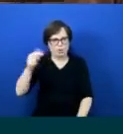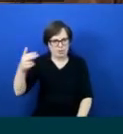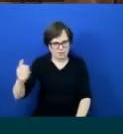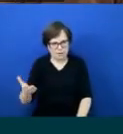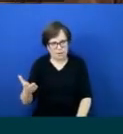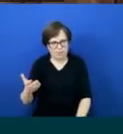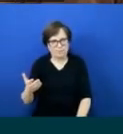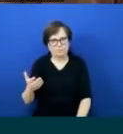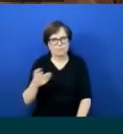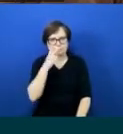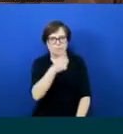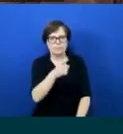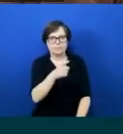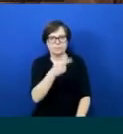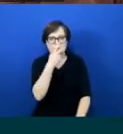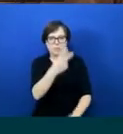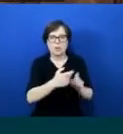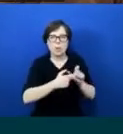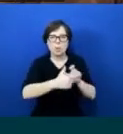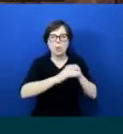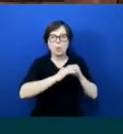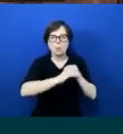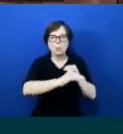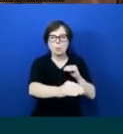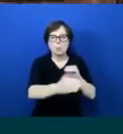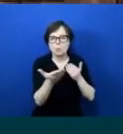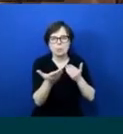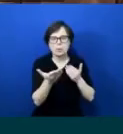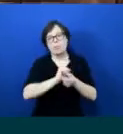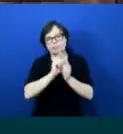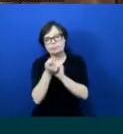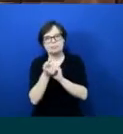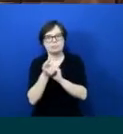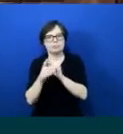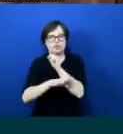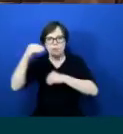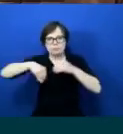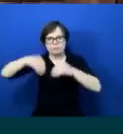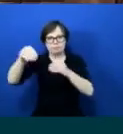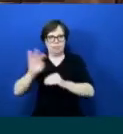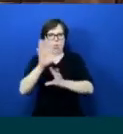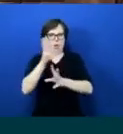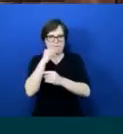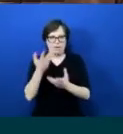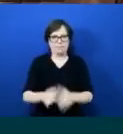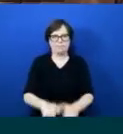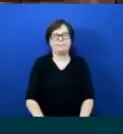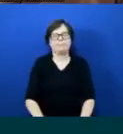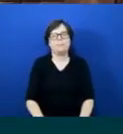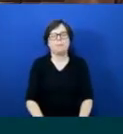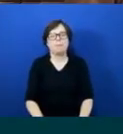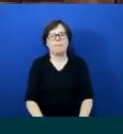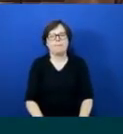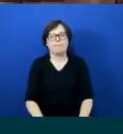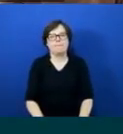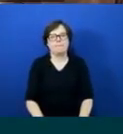urban road with major trees. And of course, it also adds aesthetic value to the city, especially when you